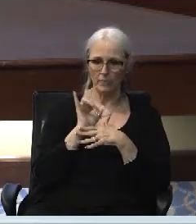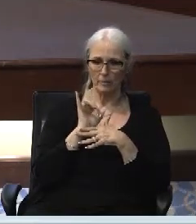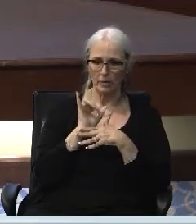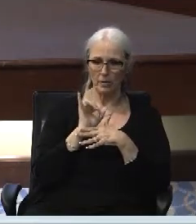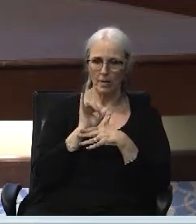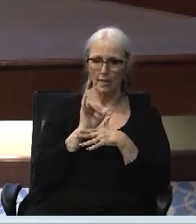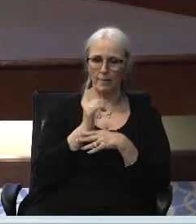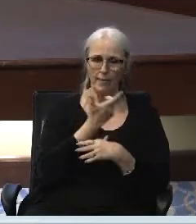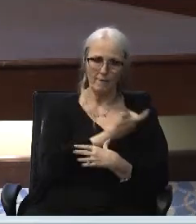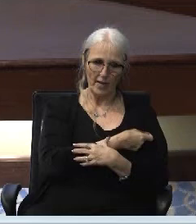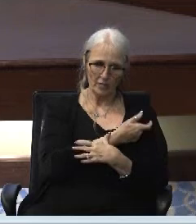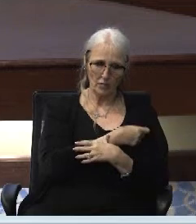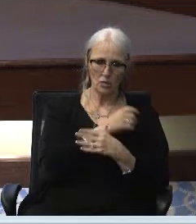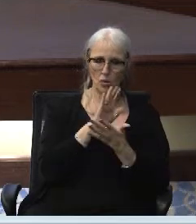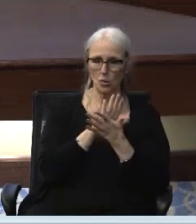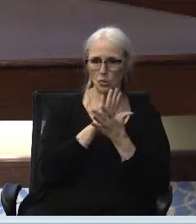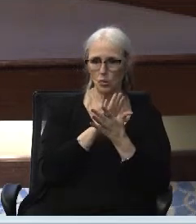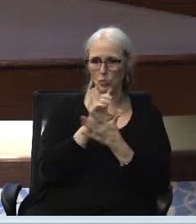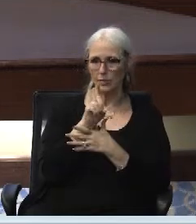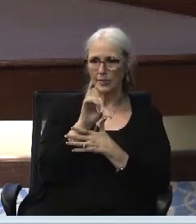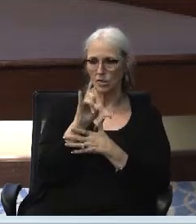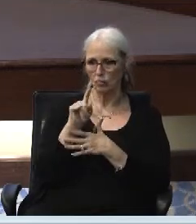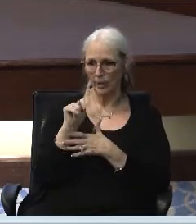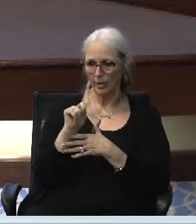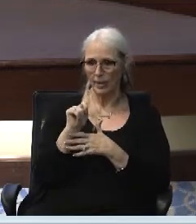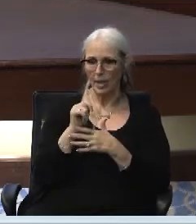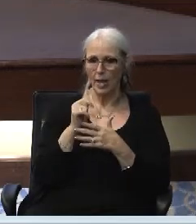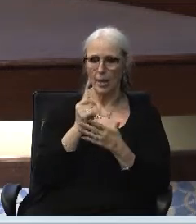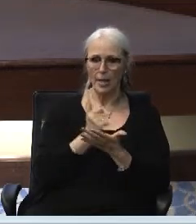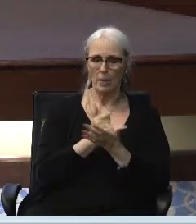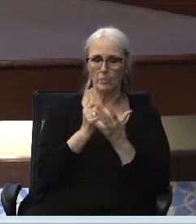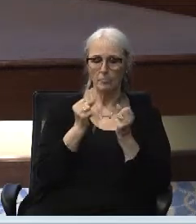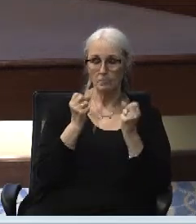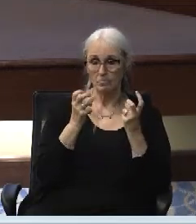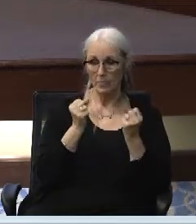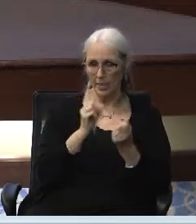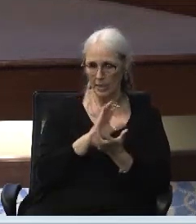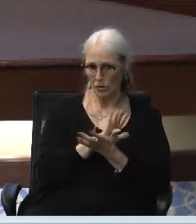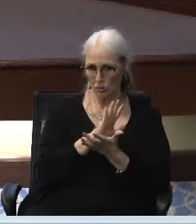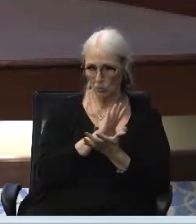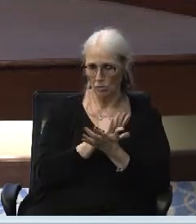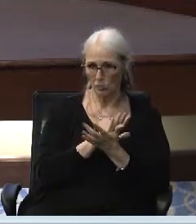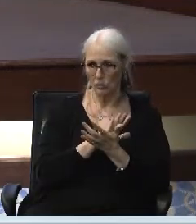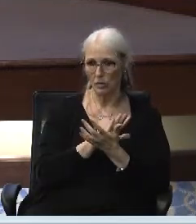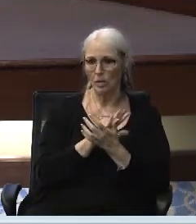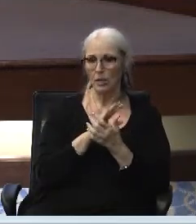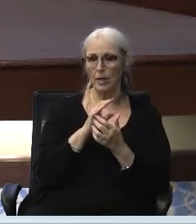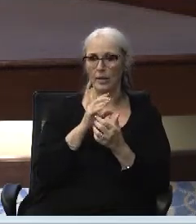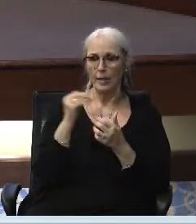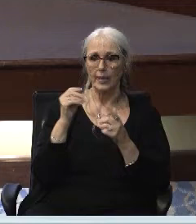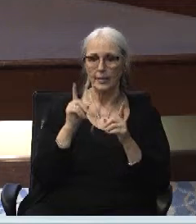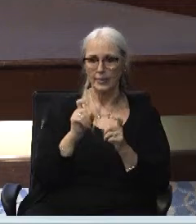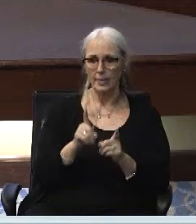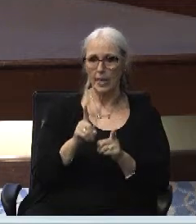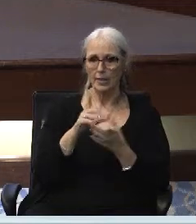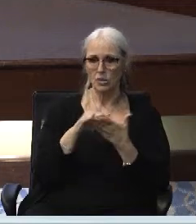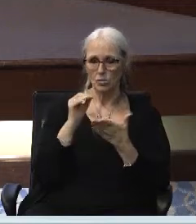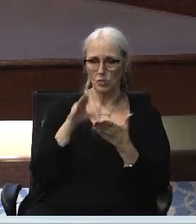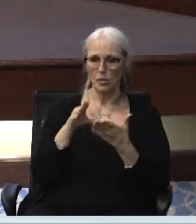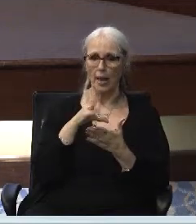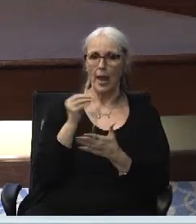vaccine clinics at the school districts, and we've also helped several of the schools access additional rapid tests so they can test their students and